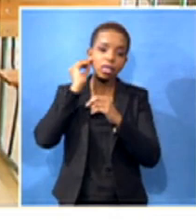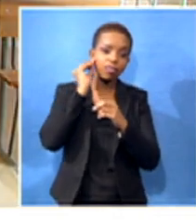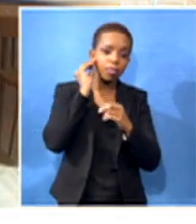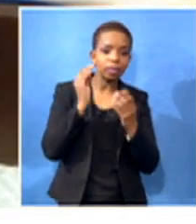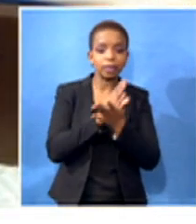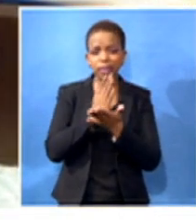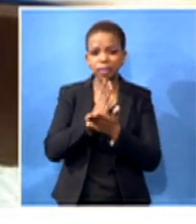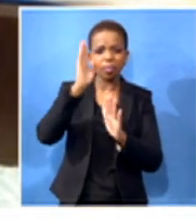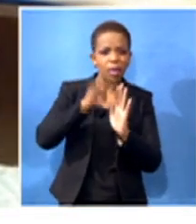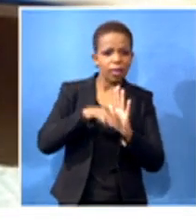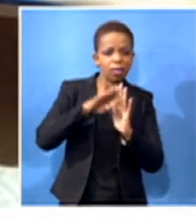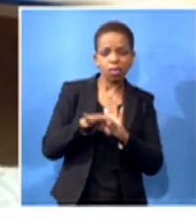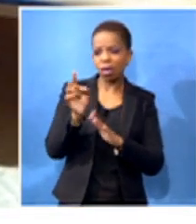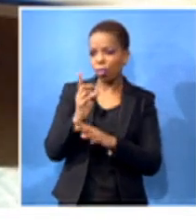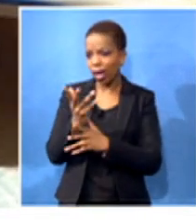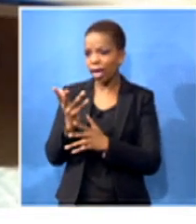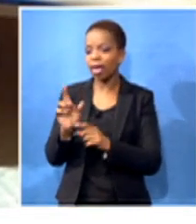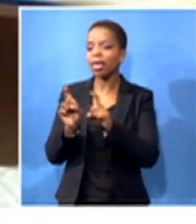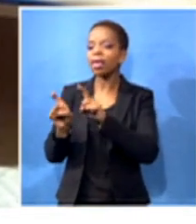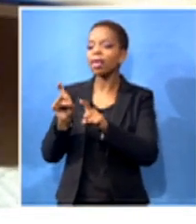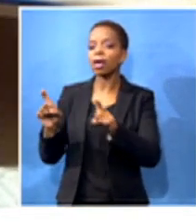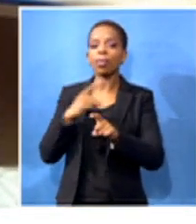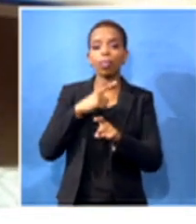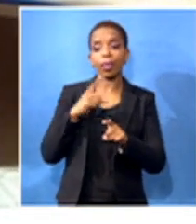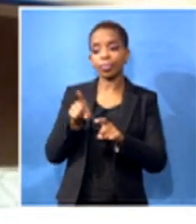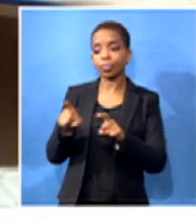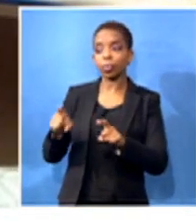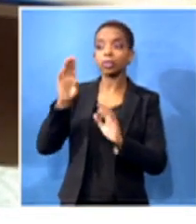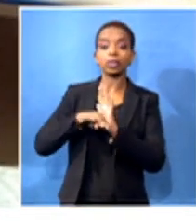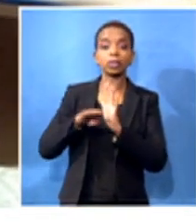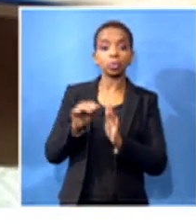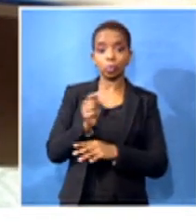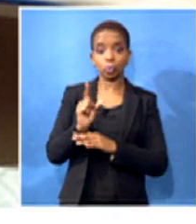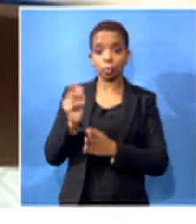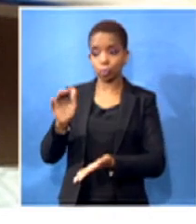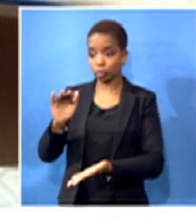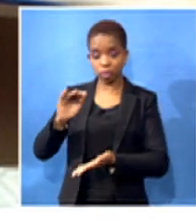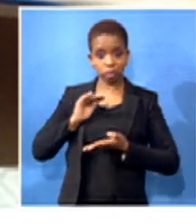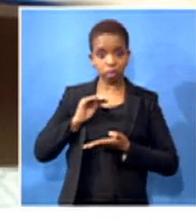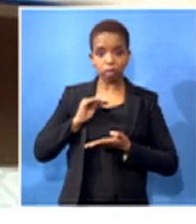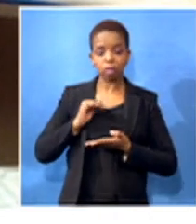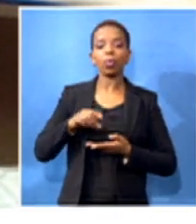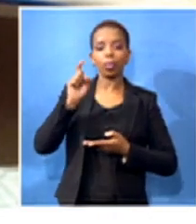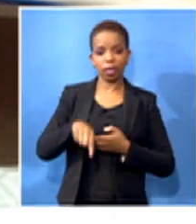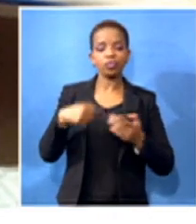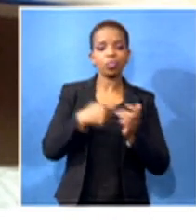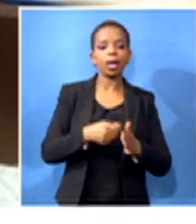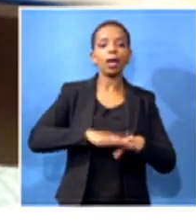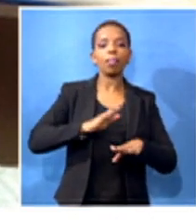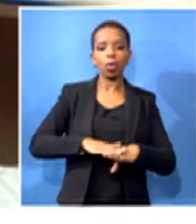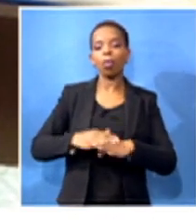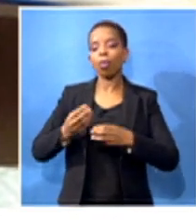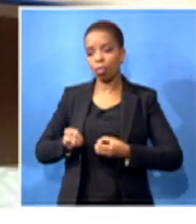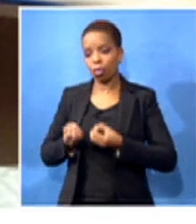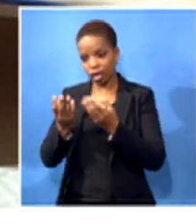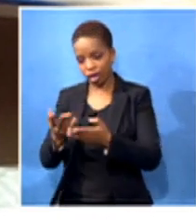because if those that are still missing are not resurfacing anytime soon, we'll have to replace them, because schools must open on Monday,